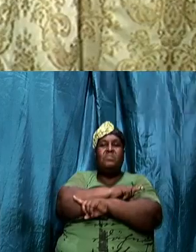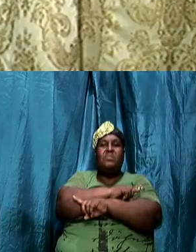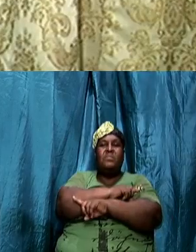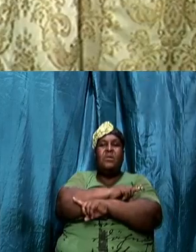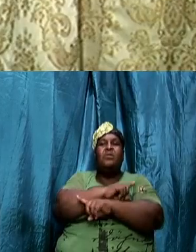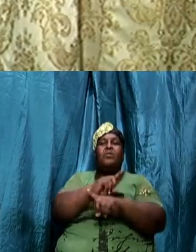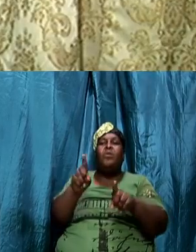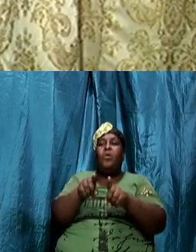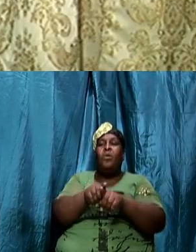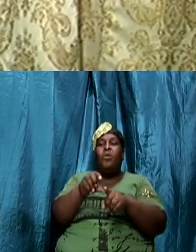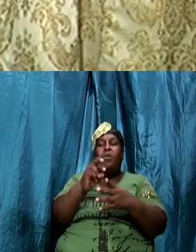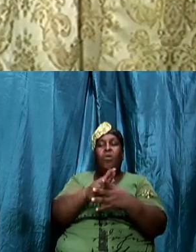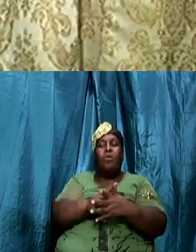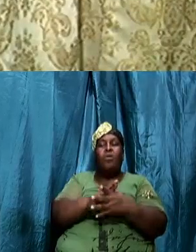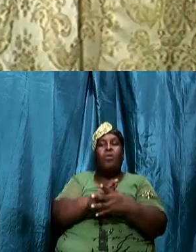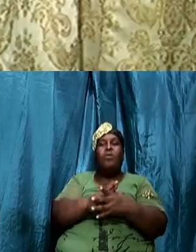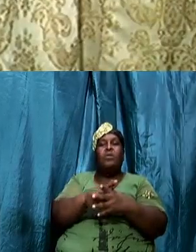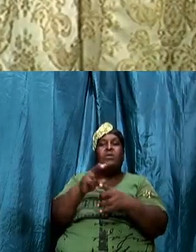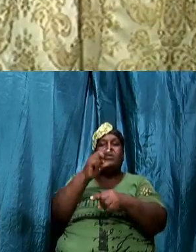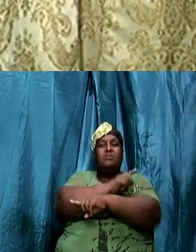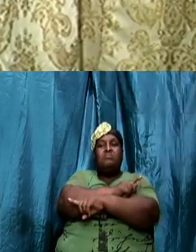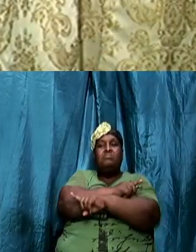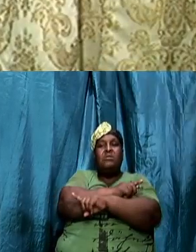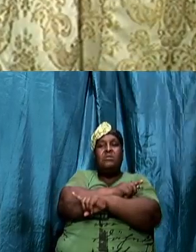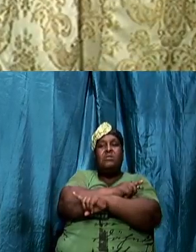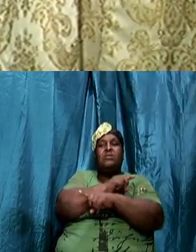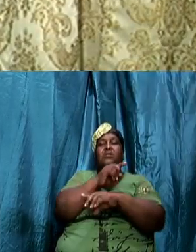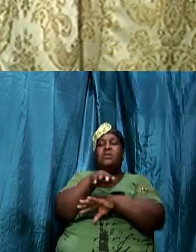or day follows night,